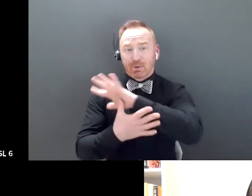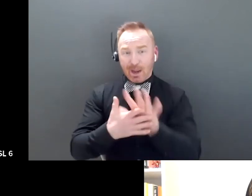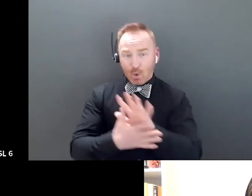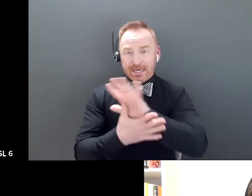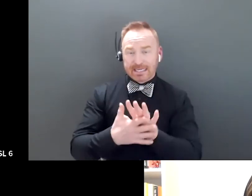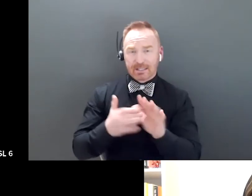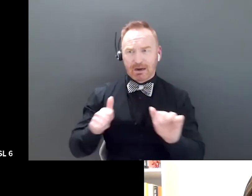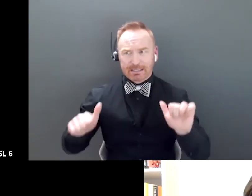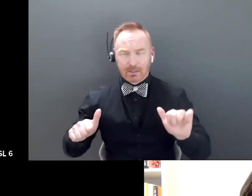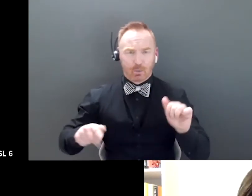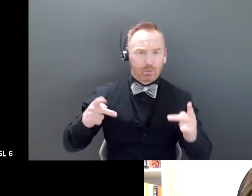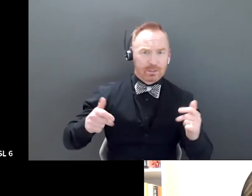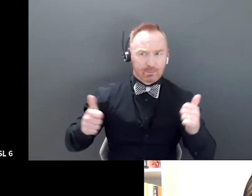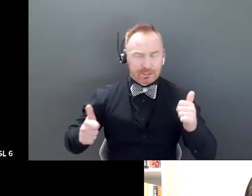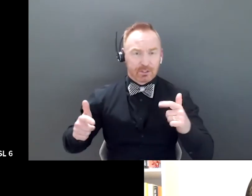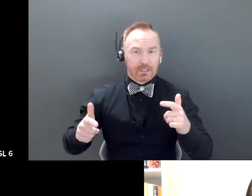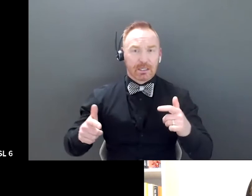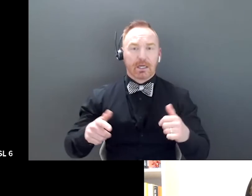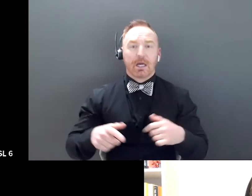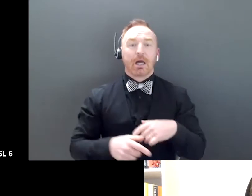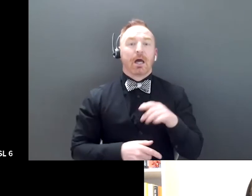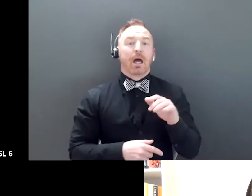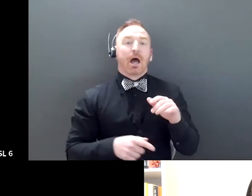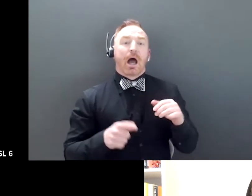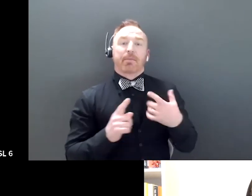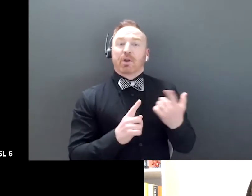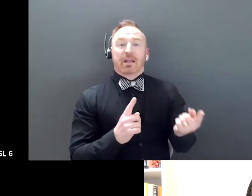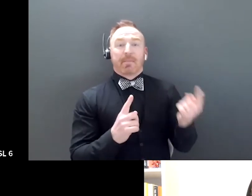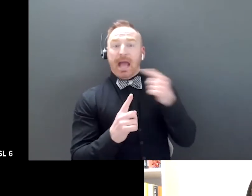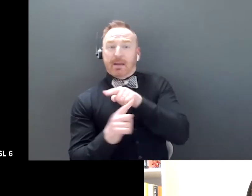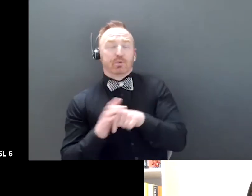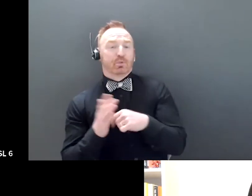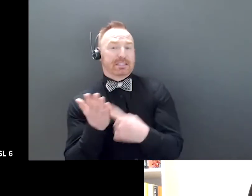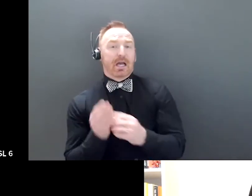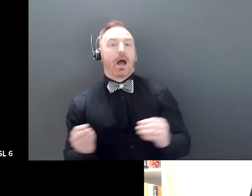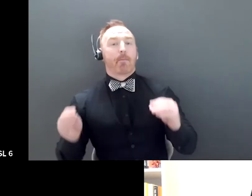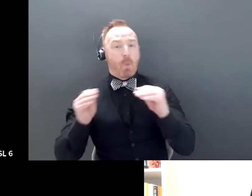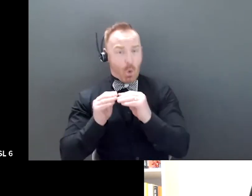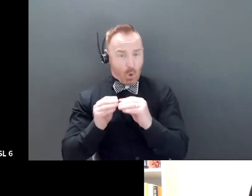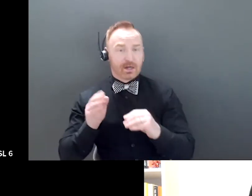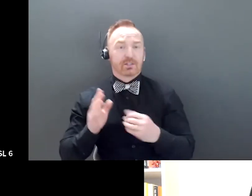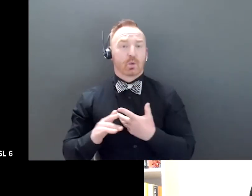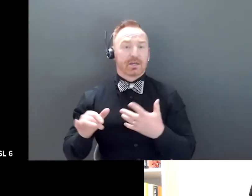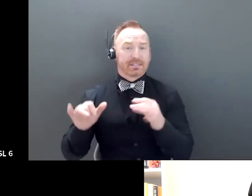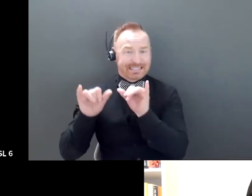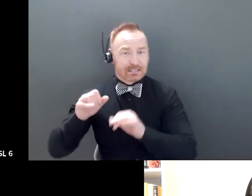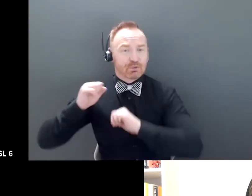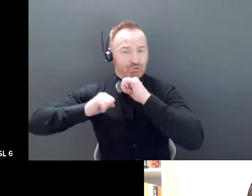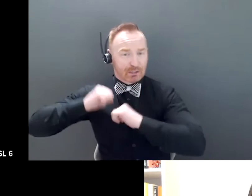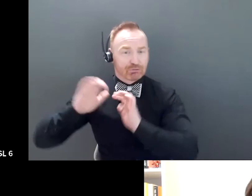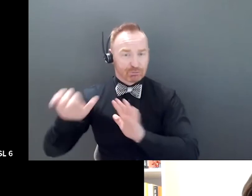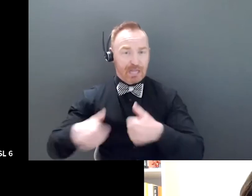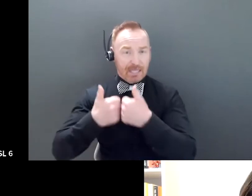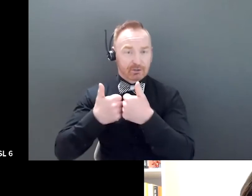take us, back a little bit and talk about I think a more structural challenge, and it ties back